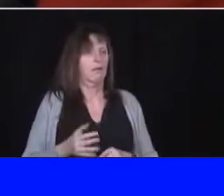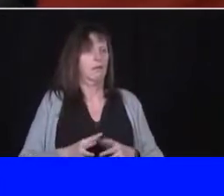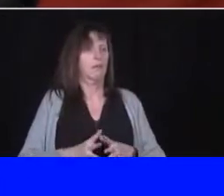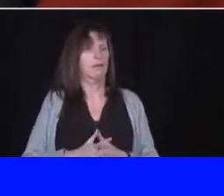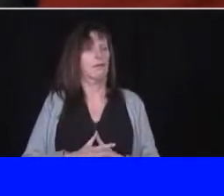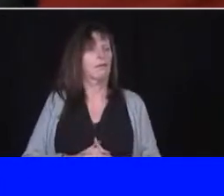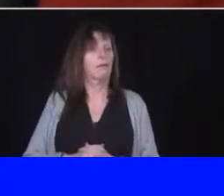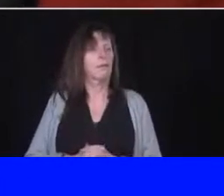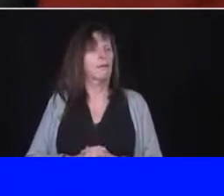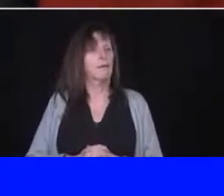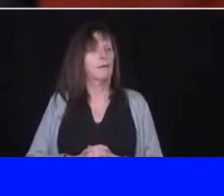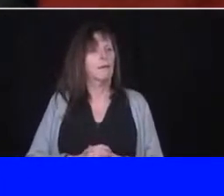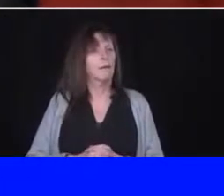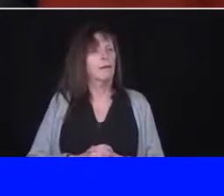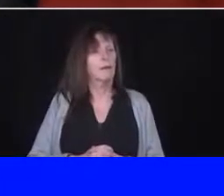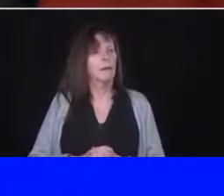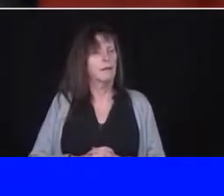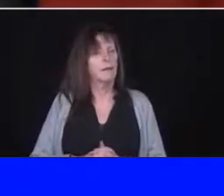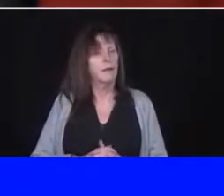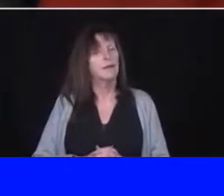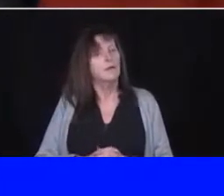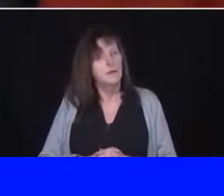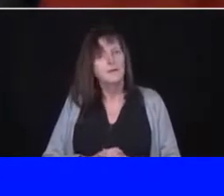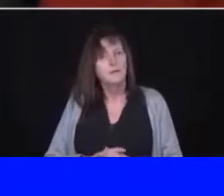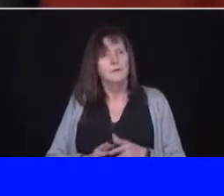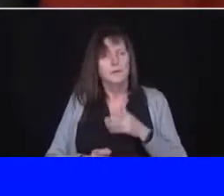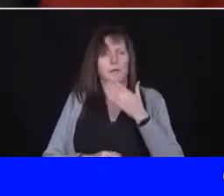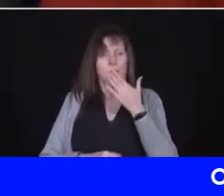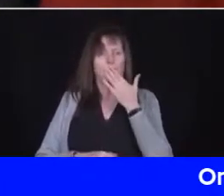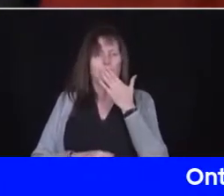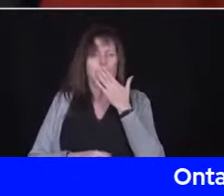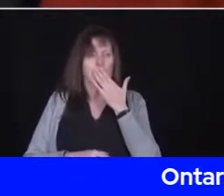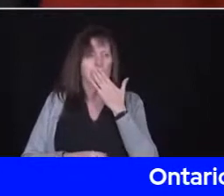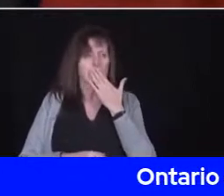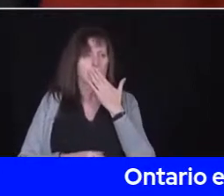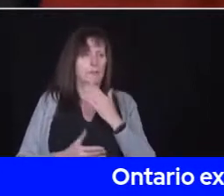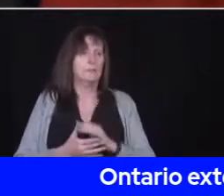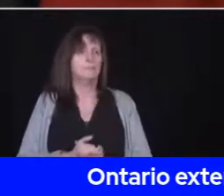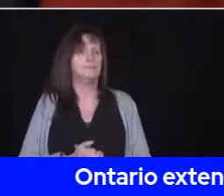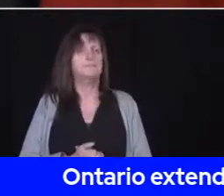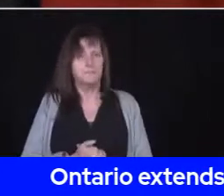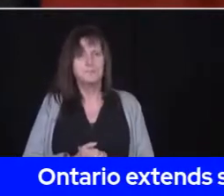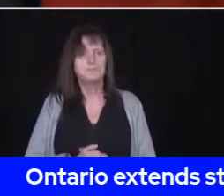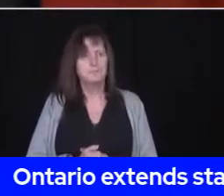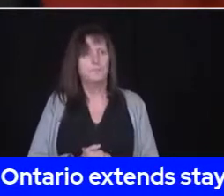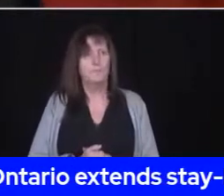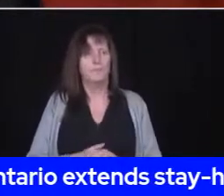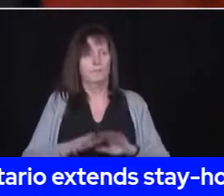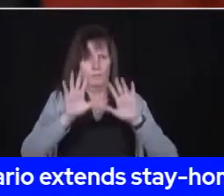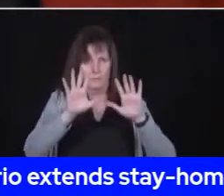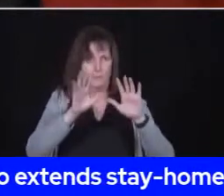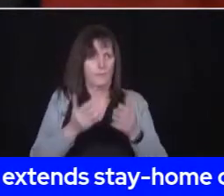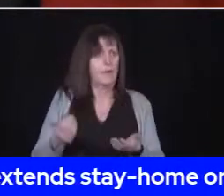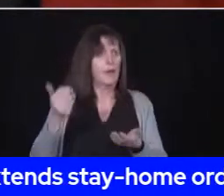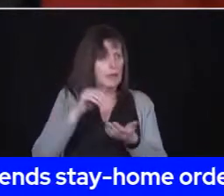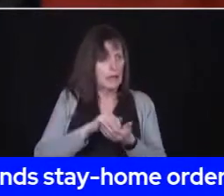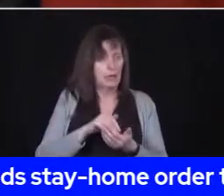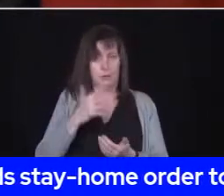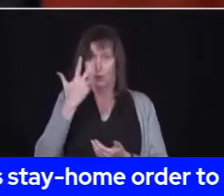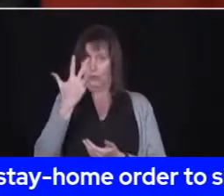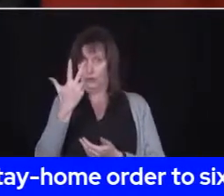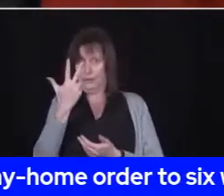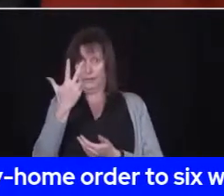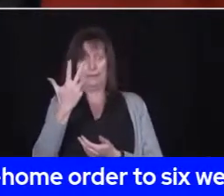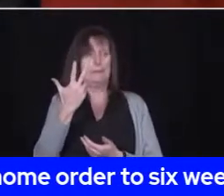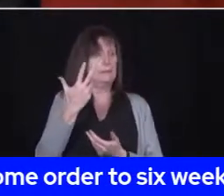again, Rob, we're have that three-prong approach, limiting mobility, targeting areas like the